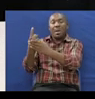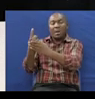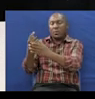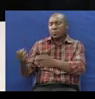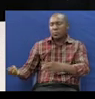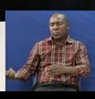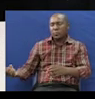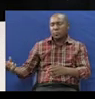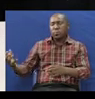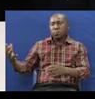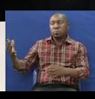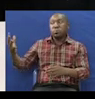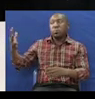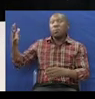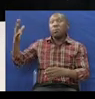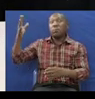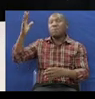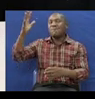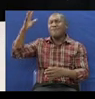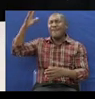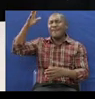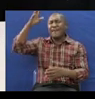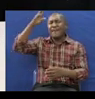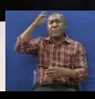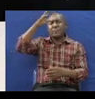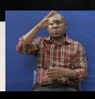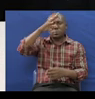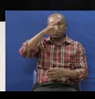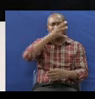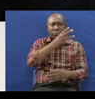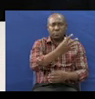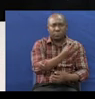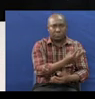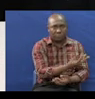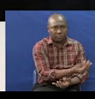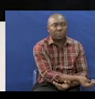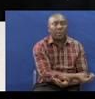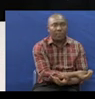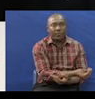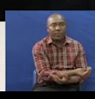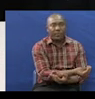the sun appears, how the sun rises and how the sun sets.